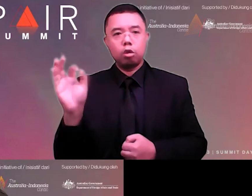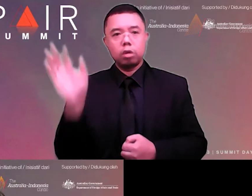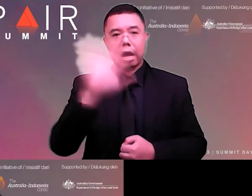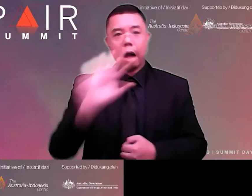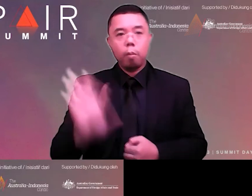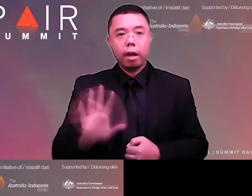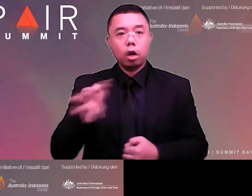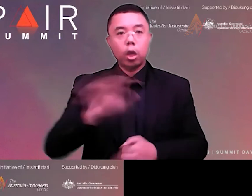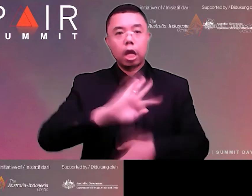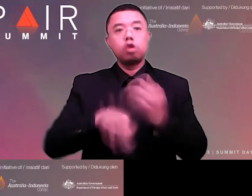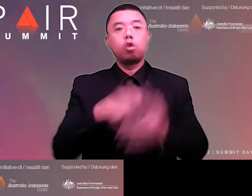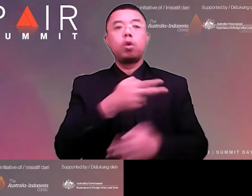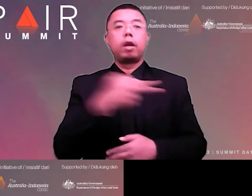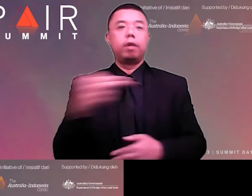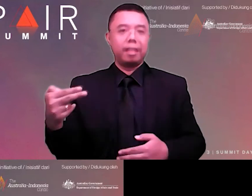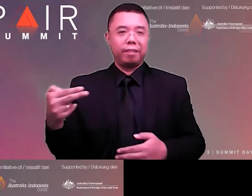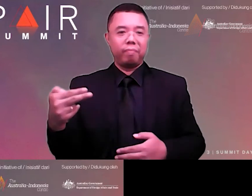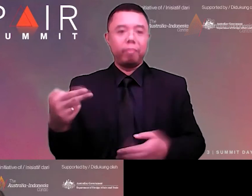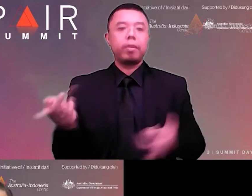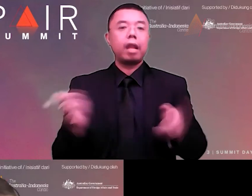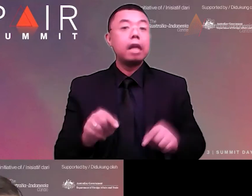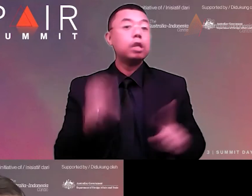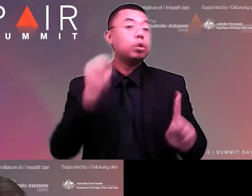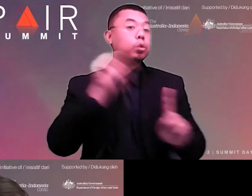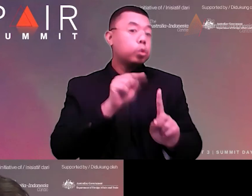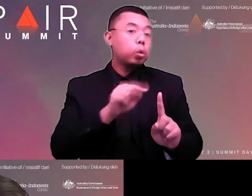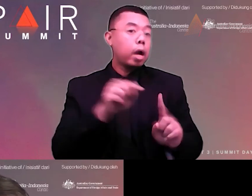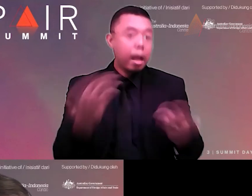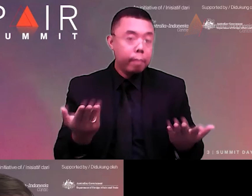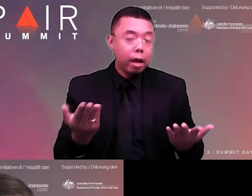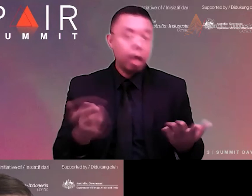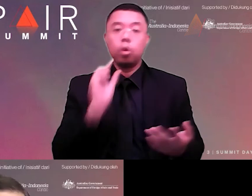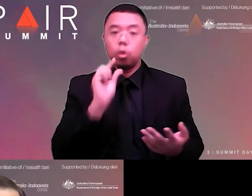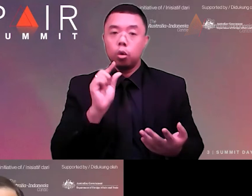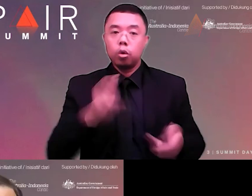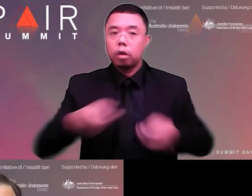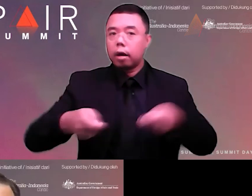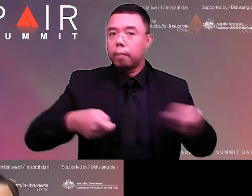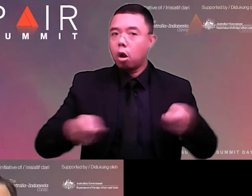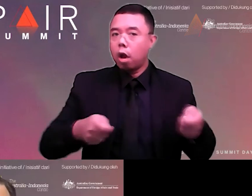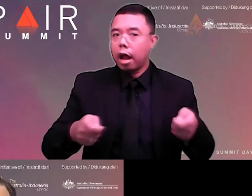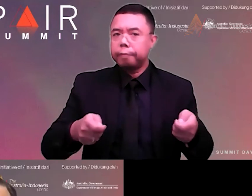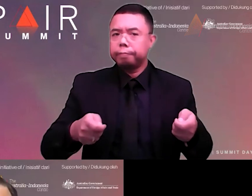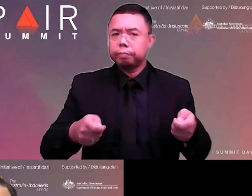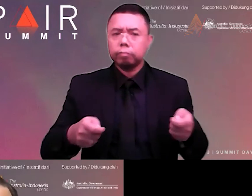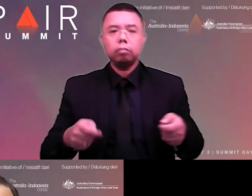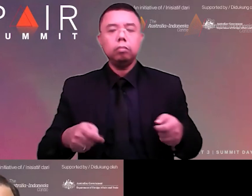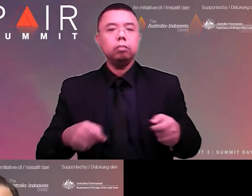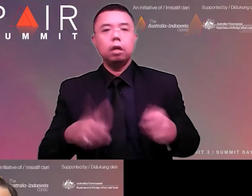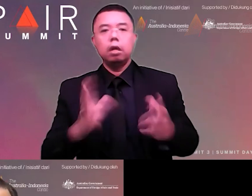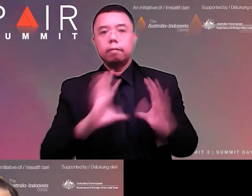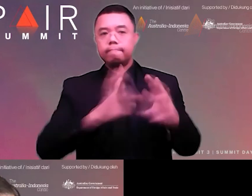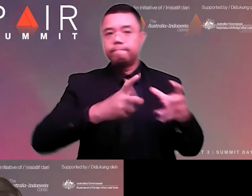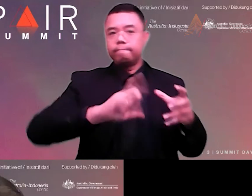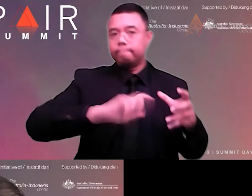the purpose of this was to manage the so-called lockdown, because an efficient lockdown would mean a